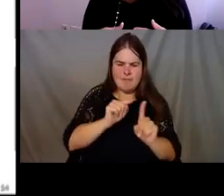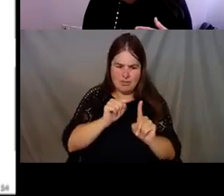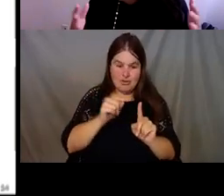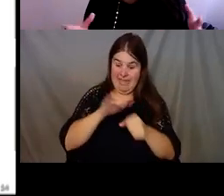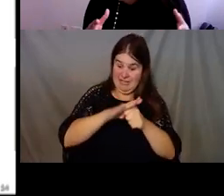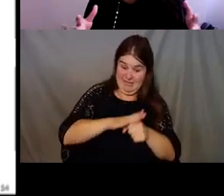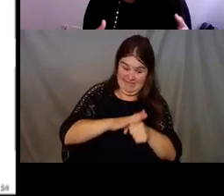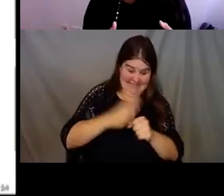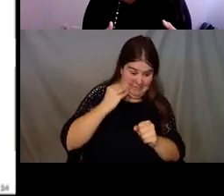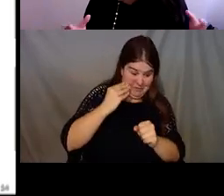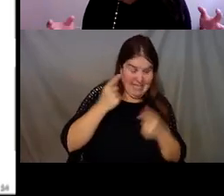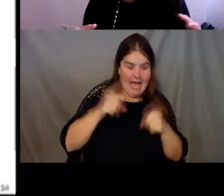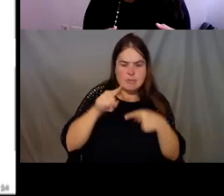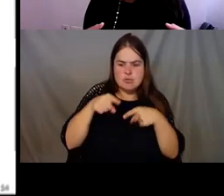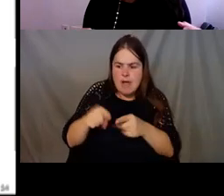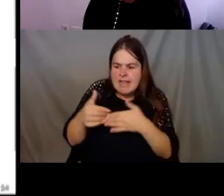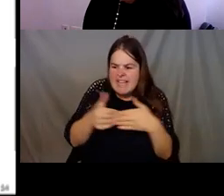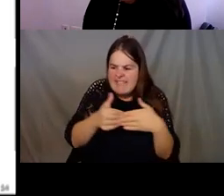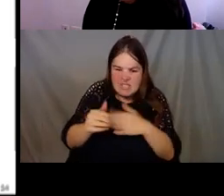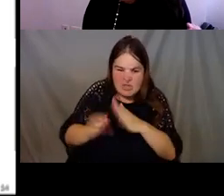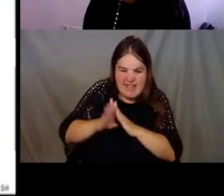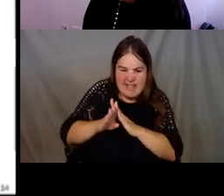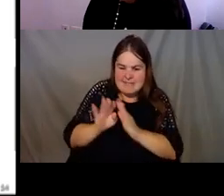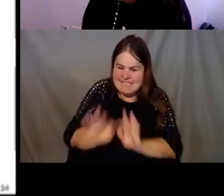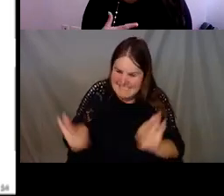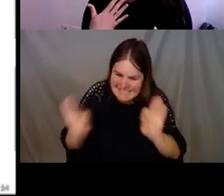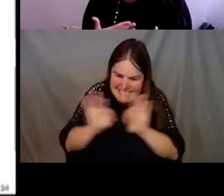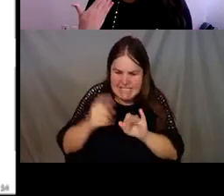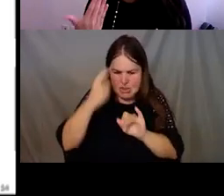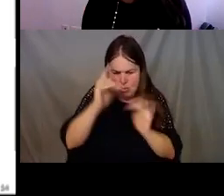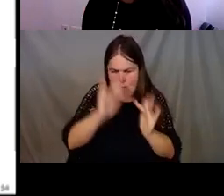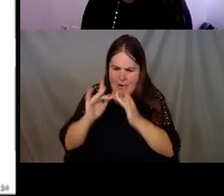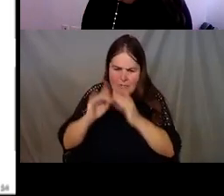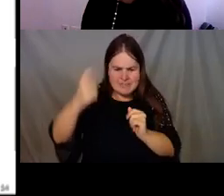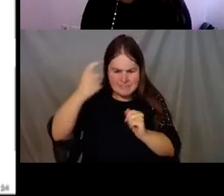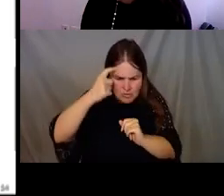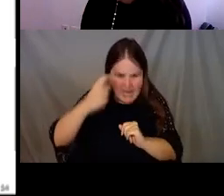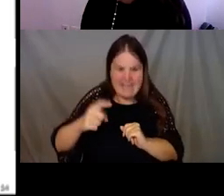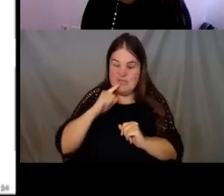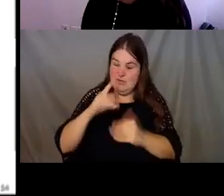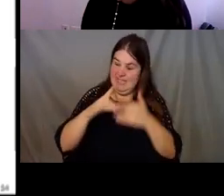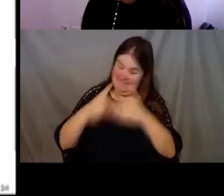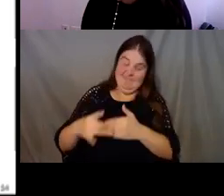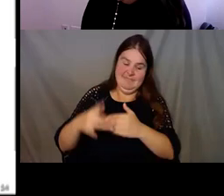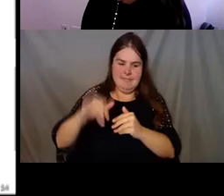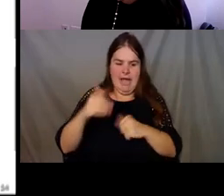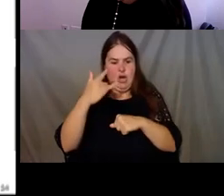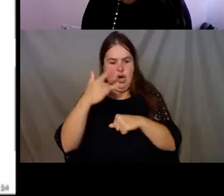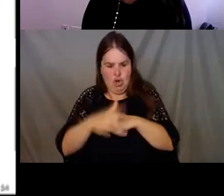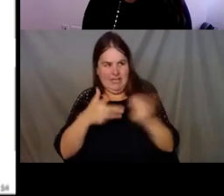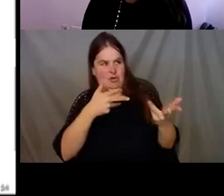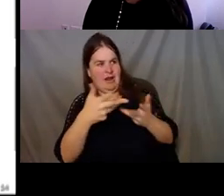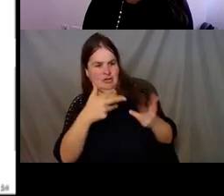at a time when infants are developing key neural connections in the brain, really driven by early social interactions with their